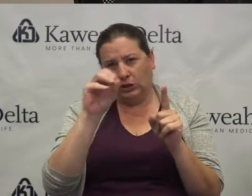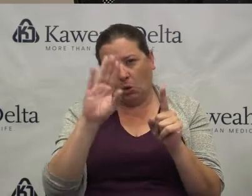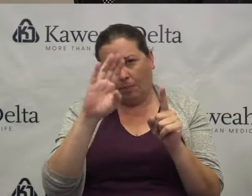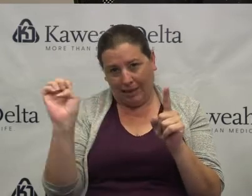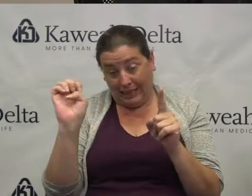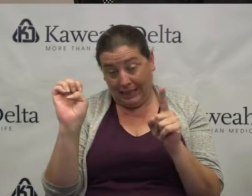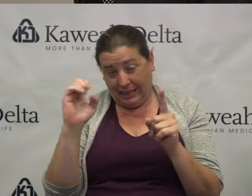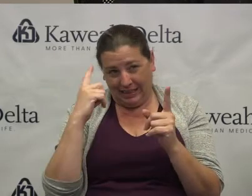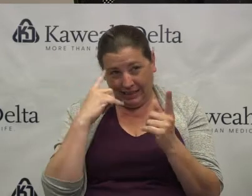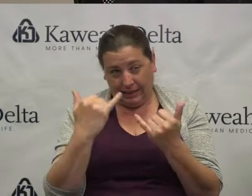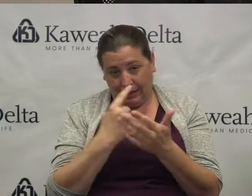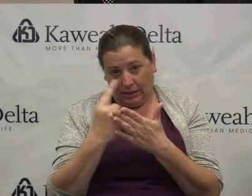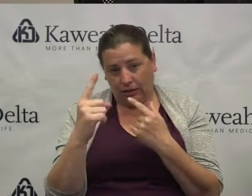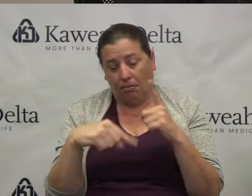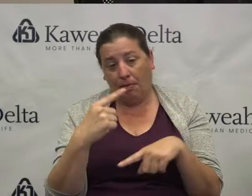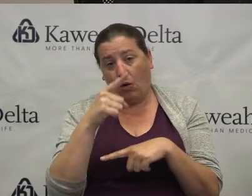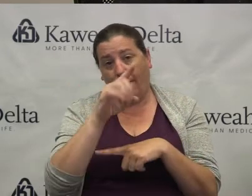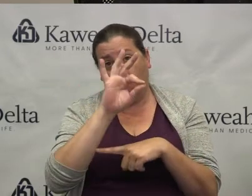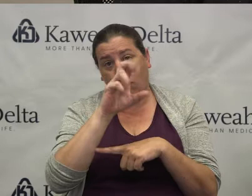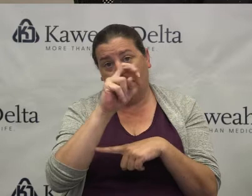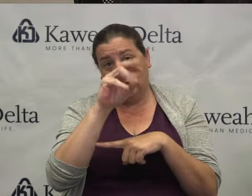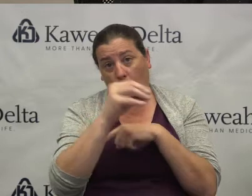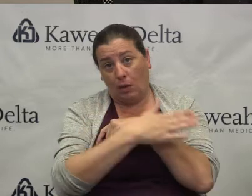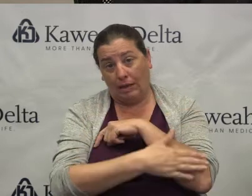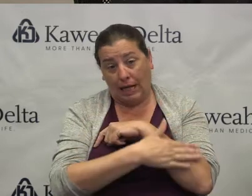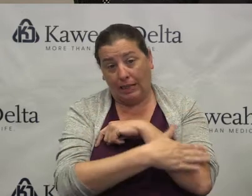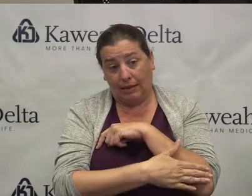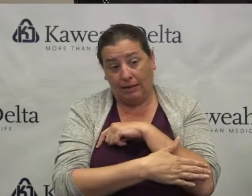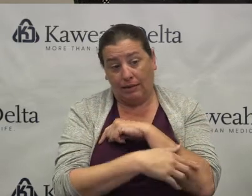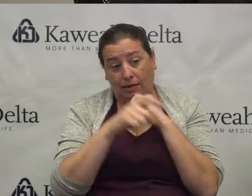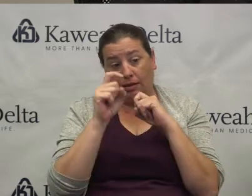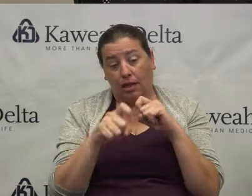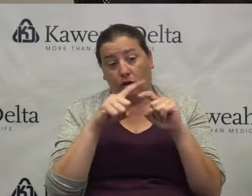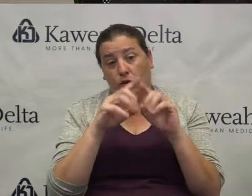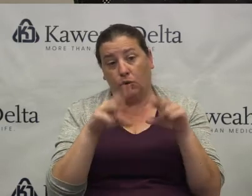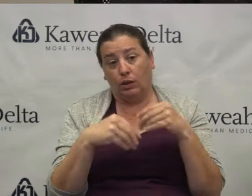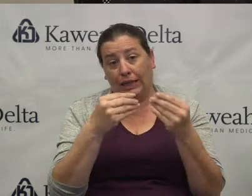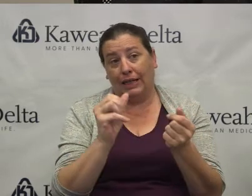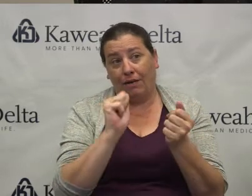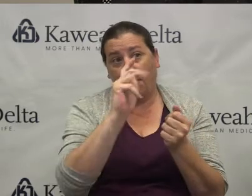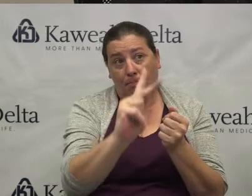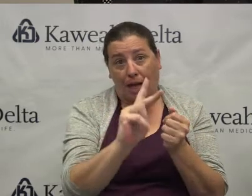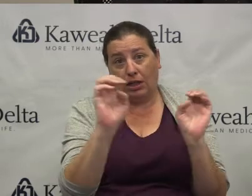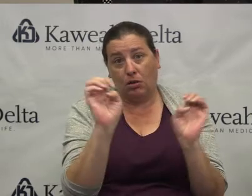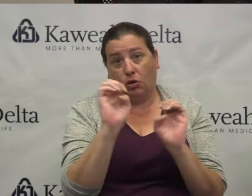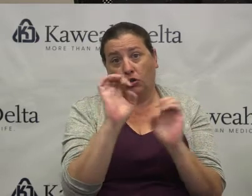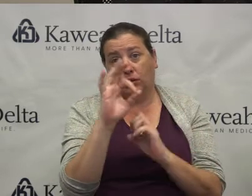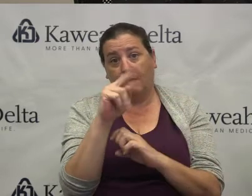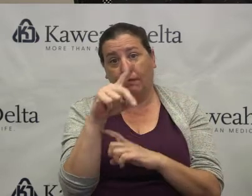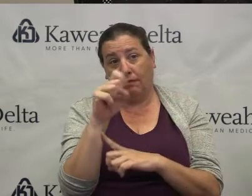about Fresno County having to give back some of those emergency beds due to them not having enough